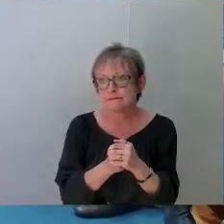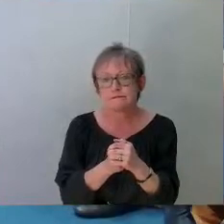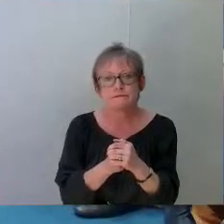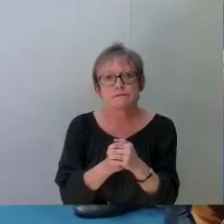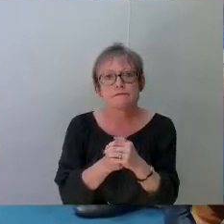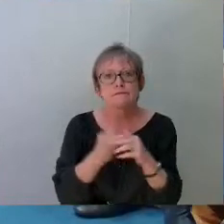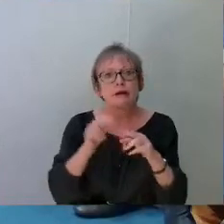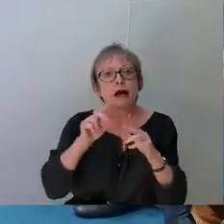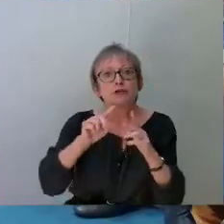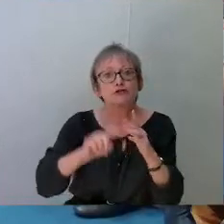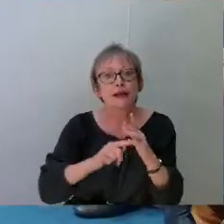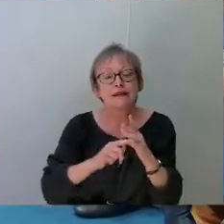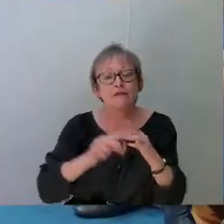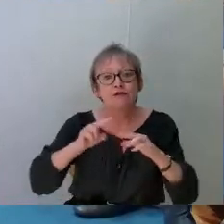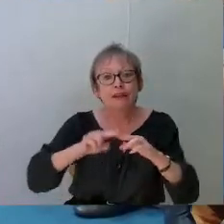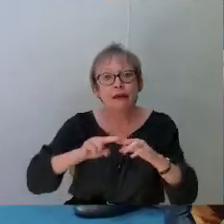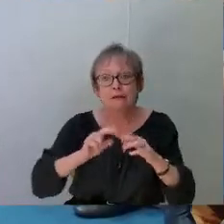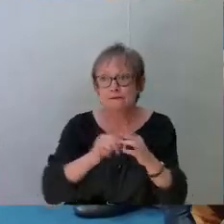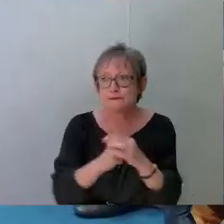Faith Liu.